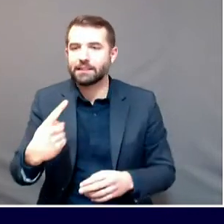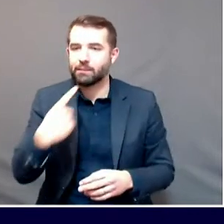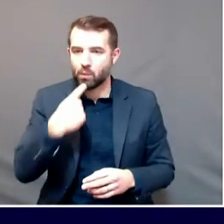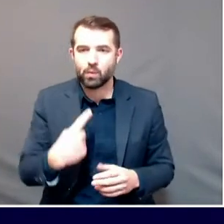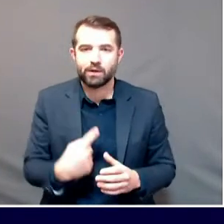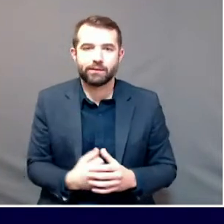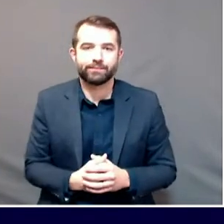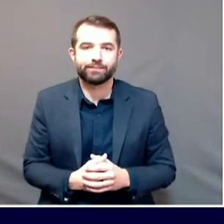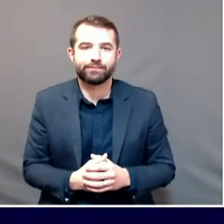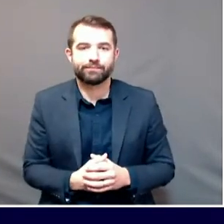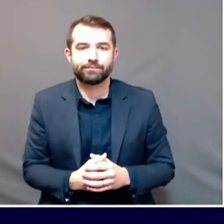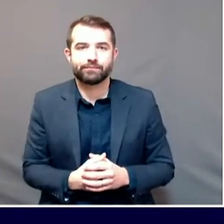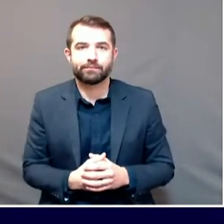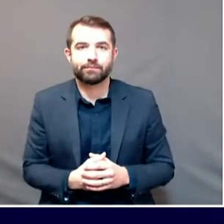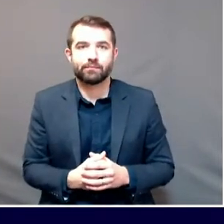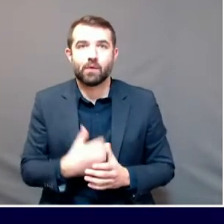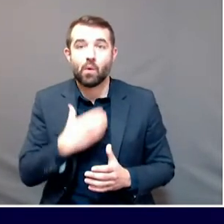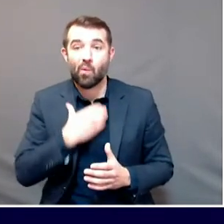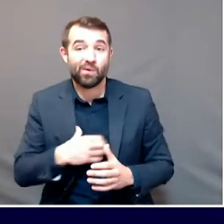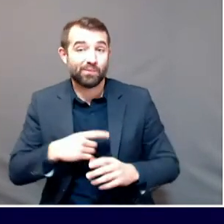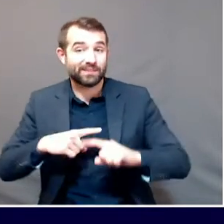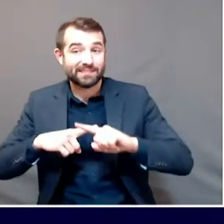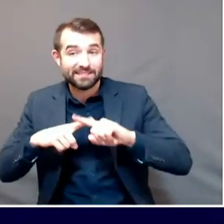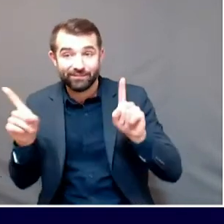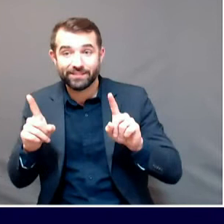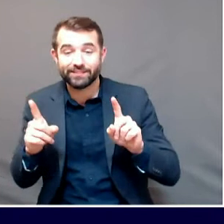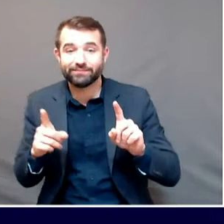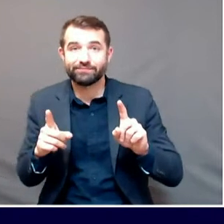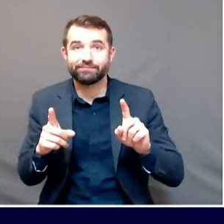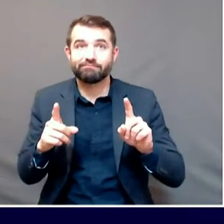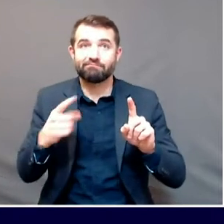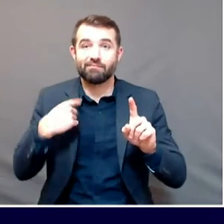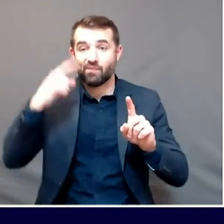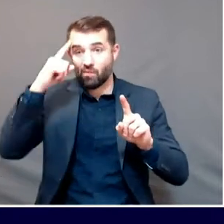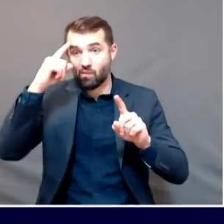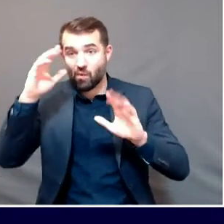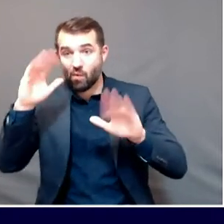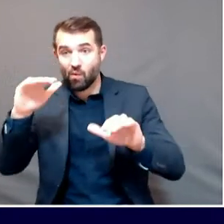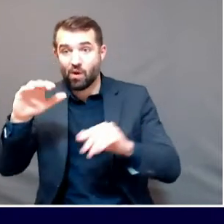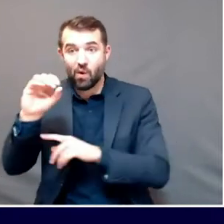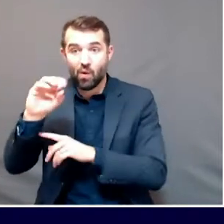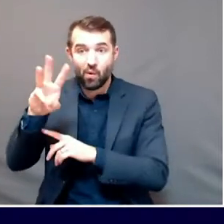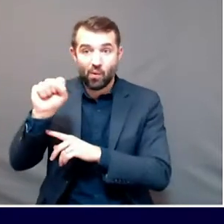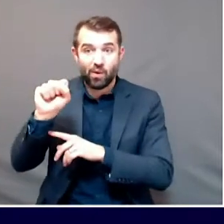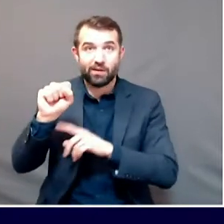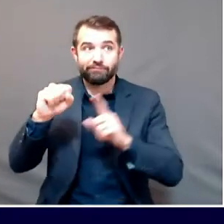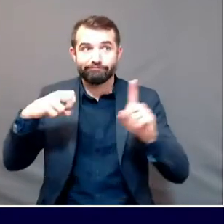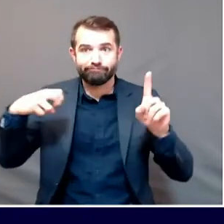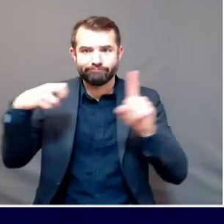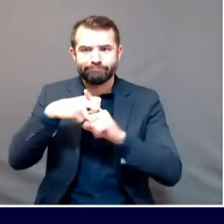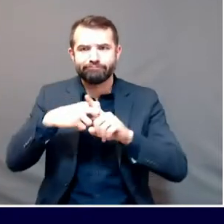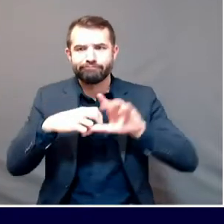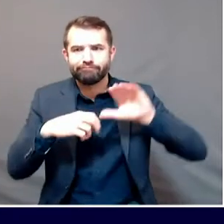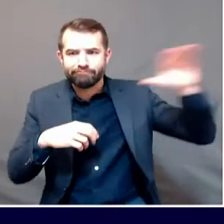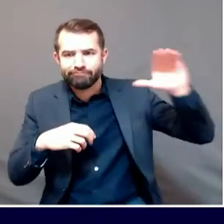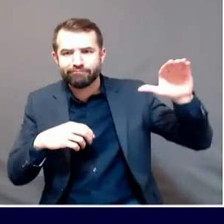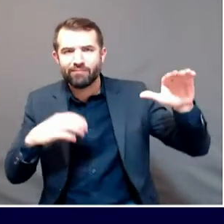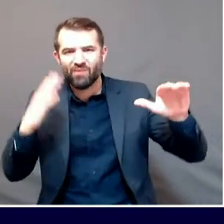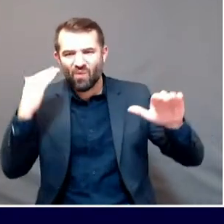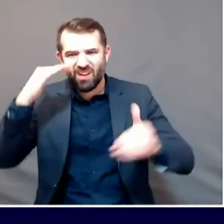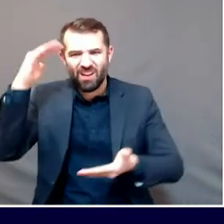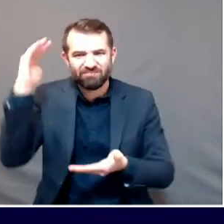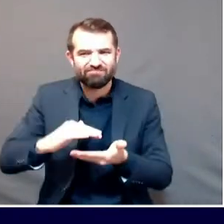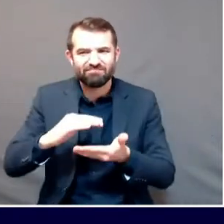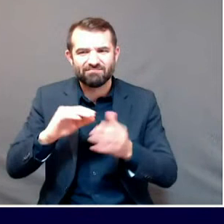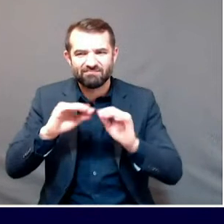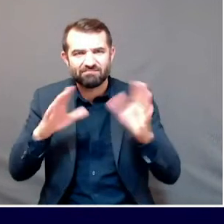But we're hoping to get more clear answers from Operation Warp Speed as to why this change was made, so we can improve our